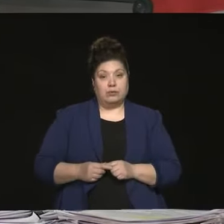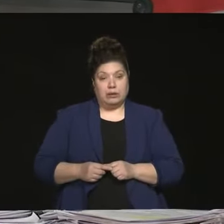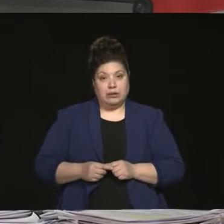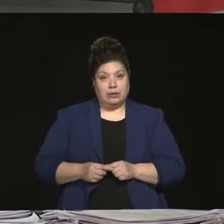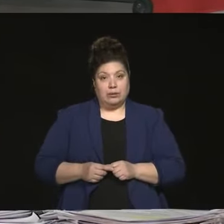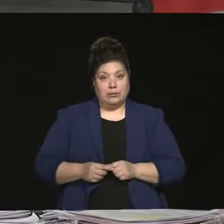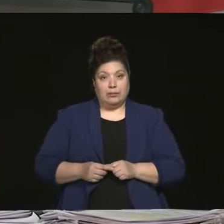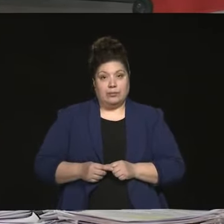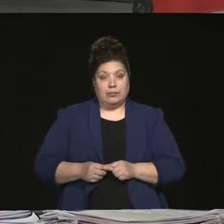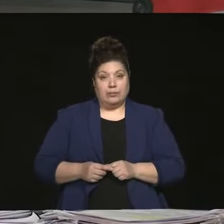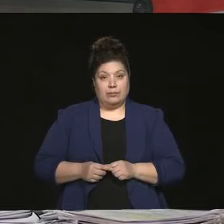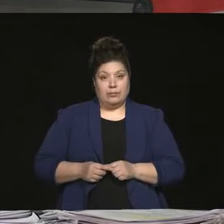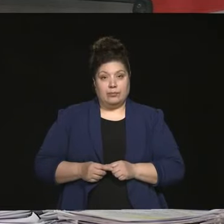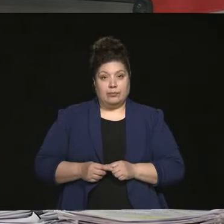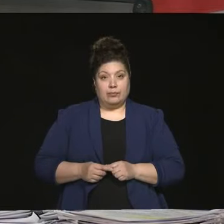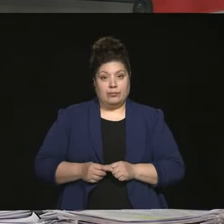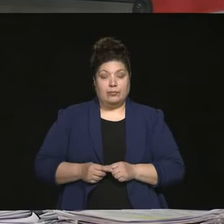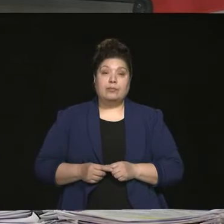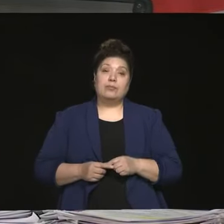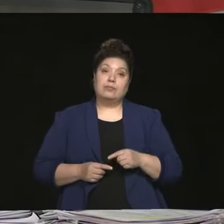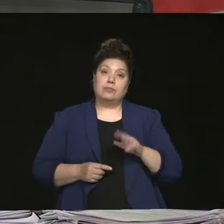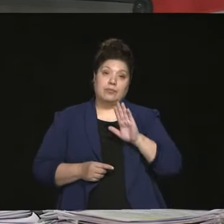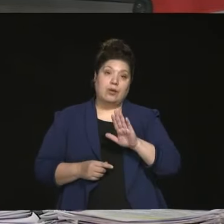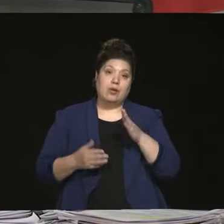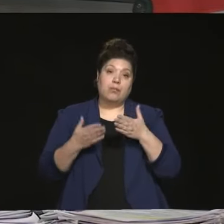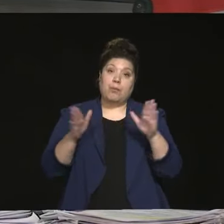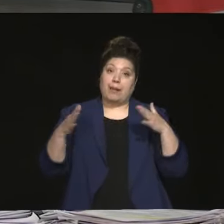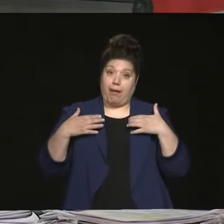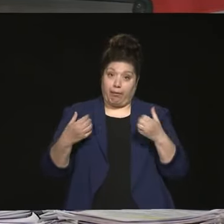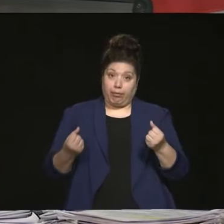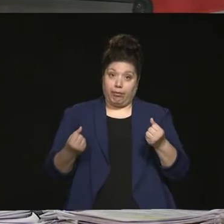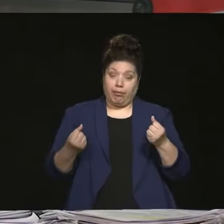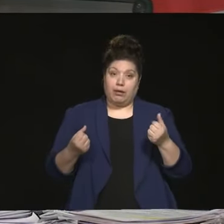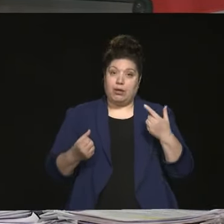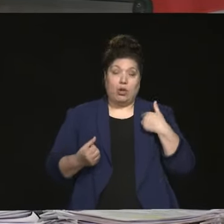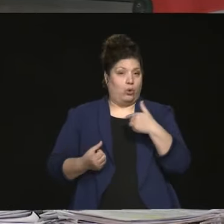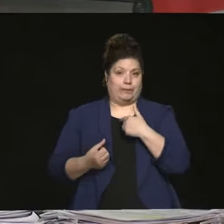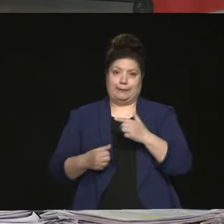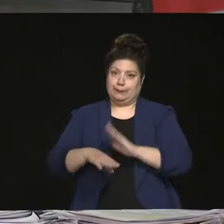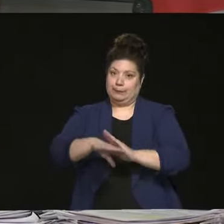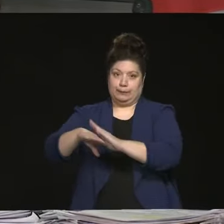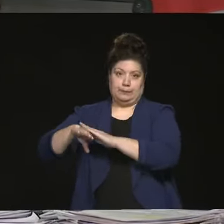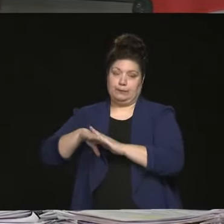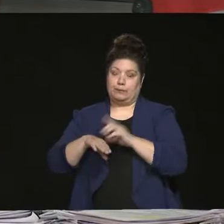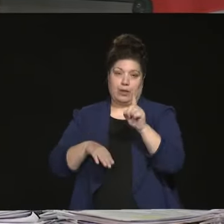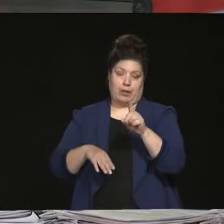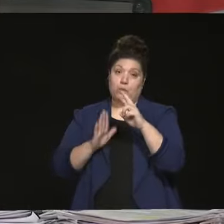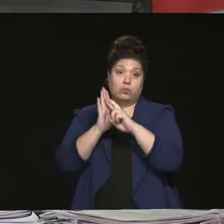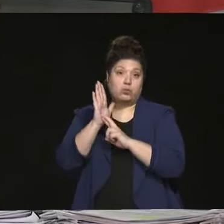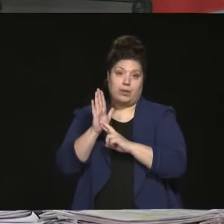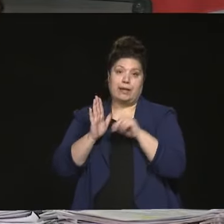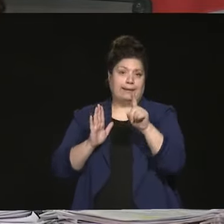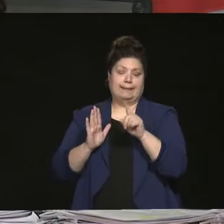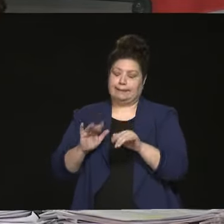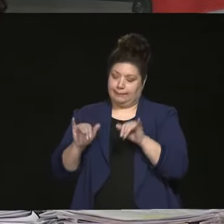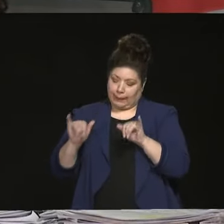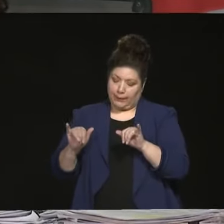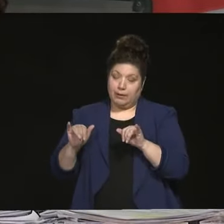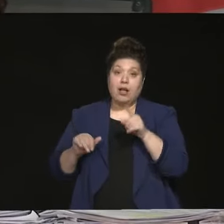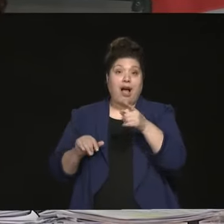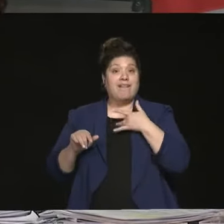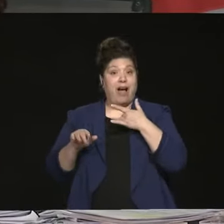from a public health perspective, is do not let up on the public health measures on the way down. When you're at the bottom of that curve, that is the